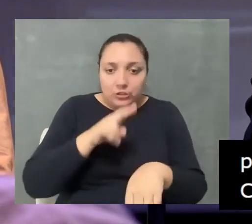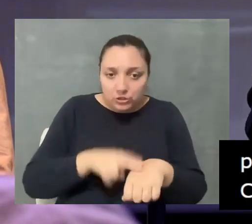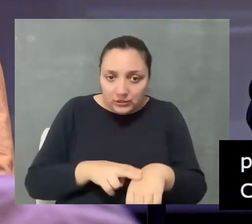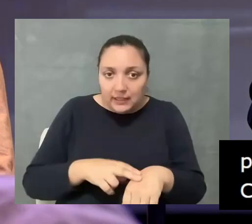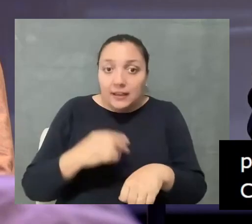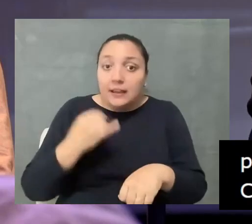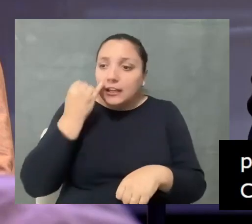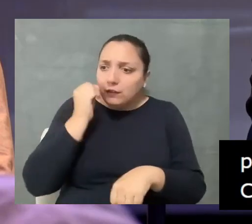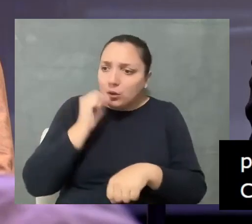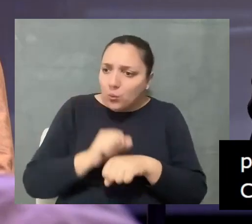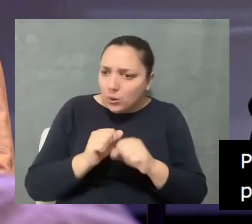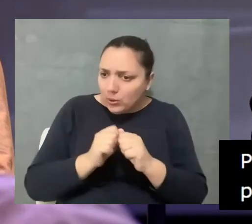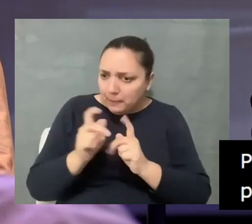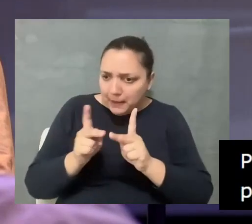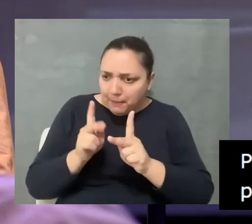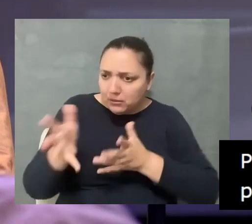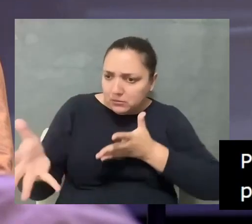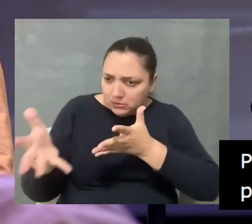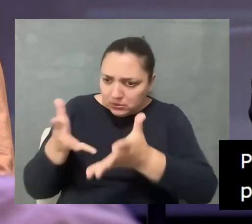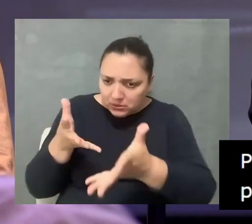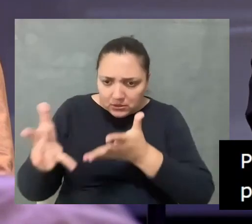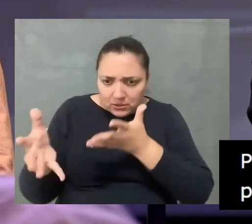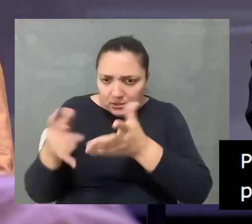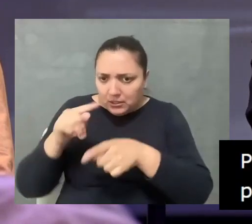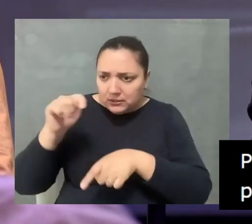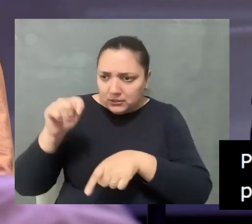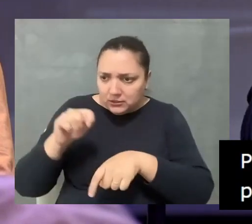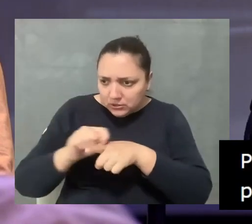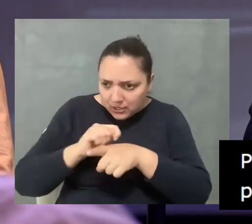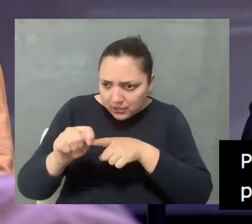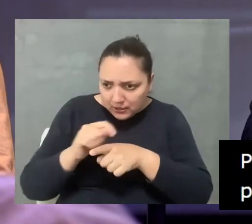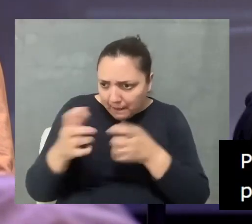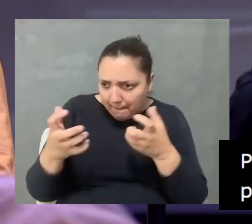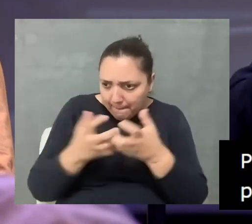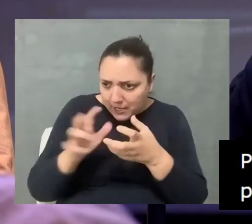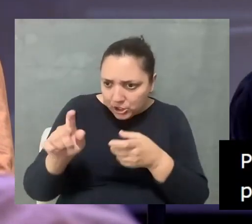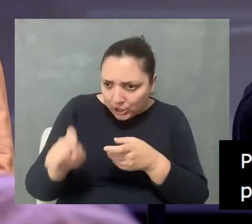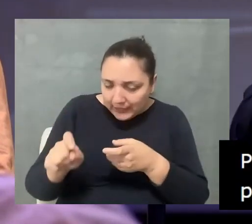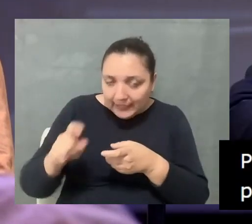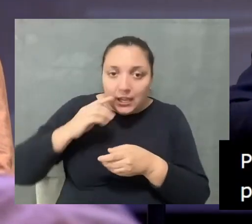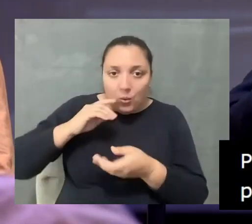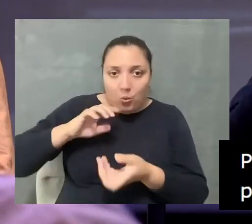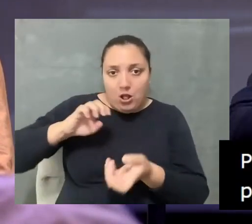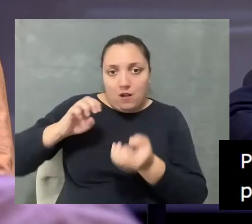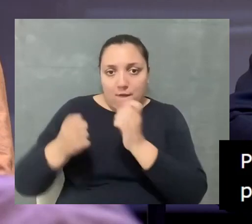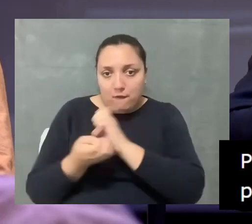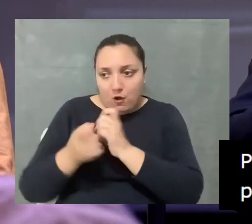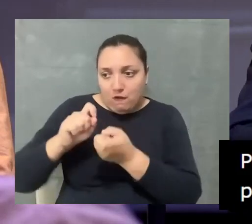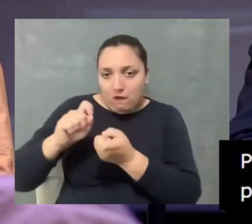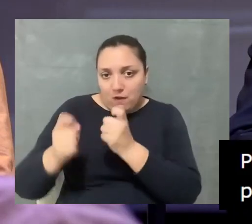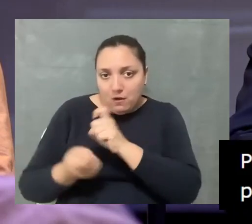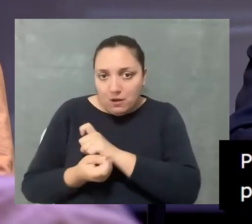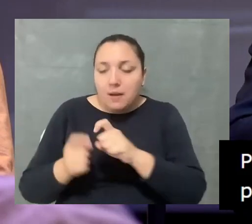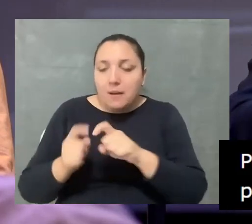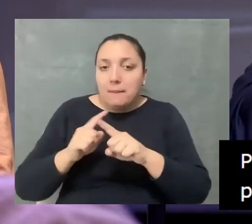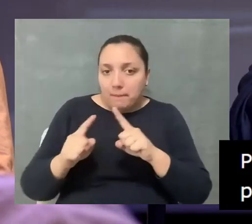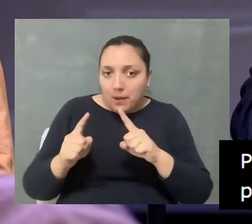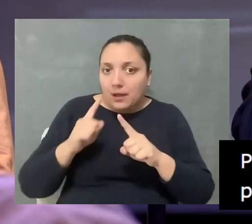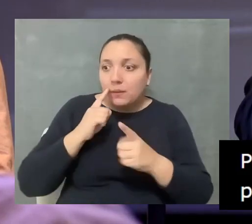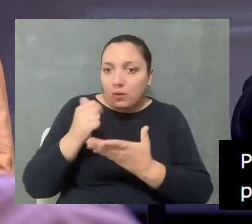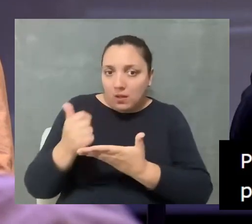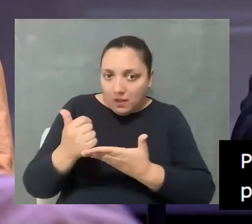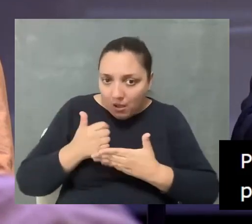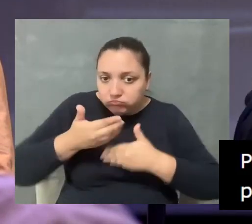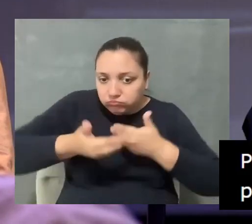people and you design a program that's perfectly tuned to what they need, it will evolve, but it can really help you build up some momentum. And so